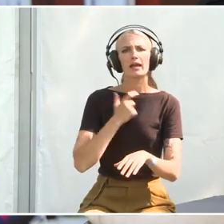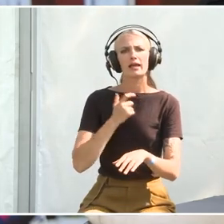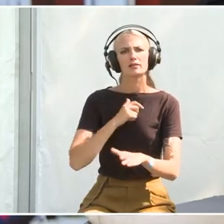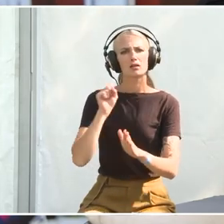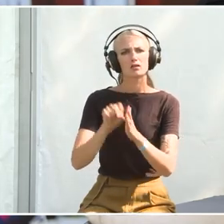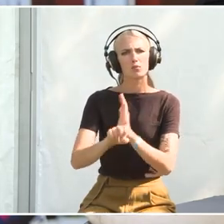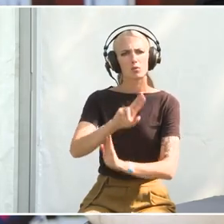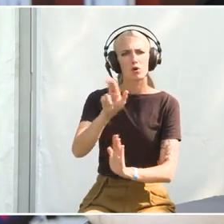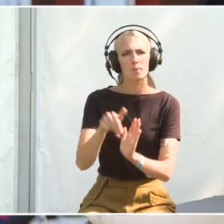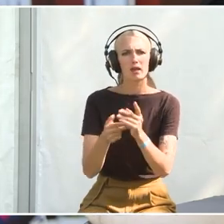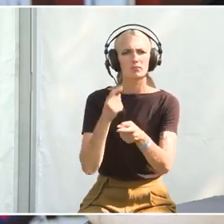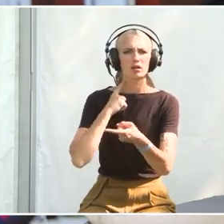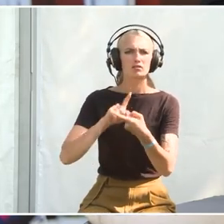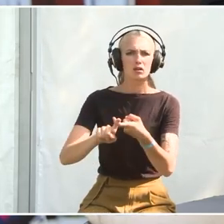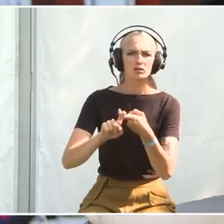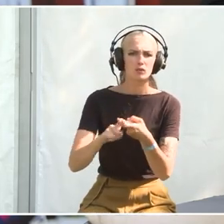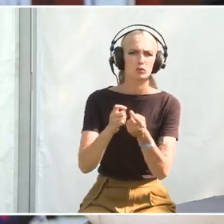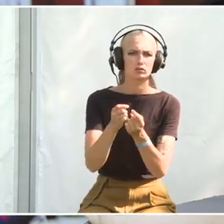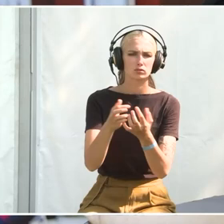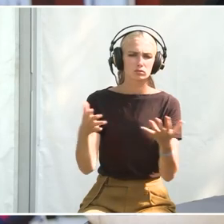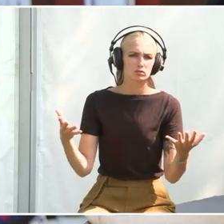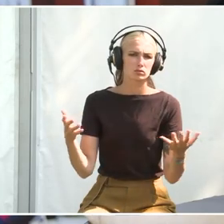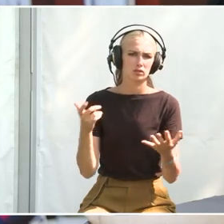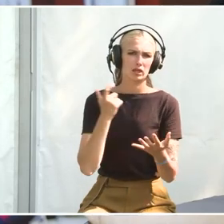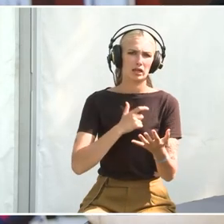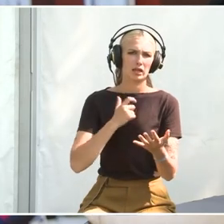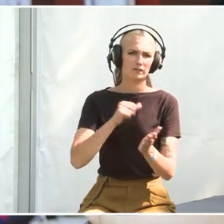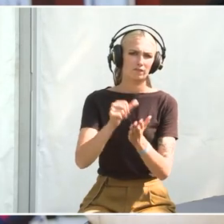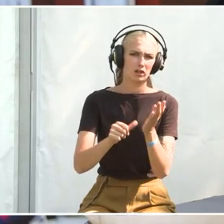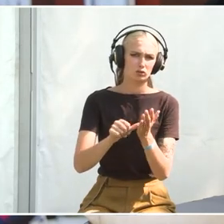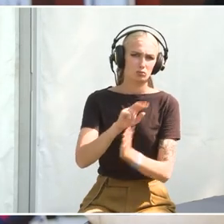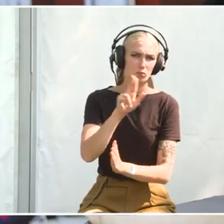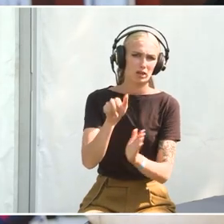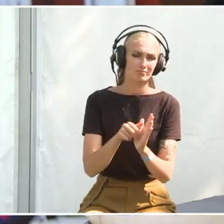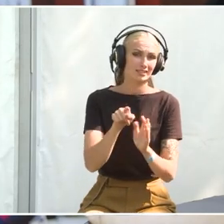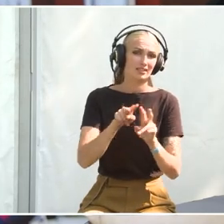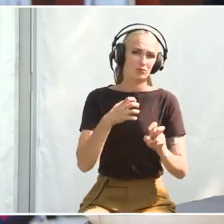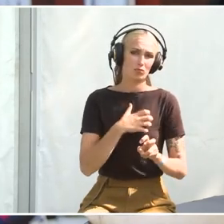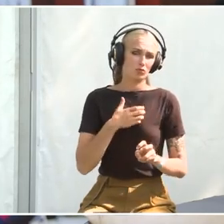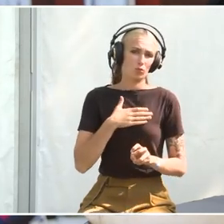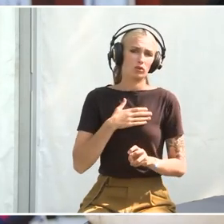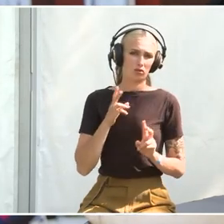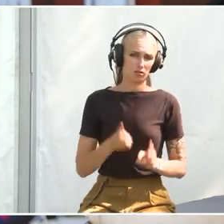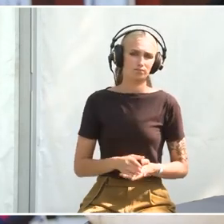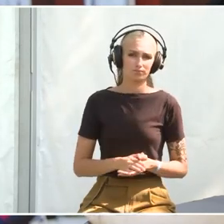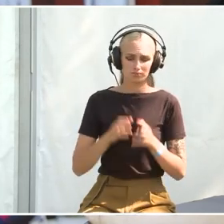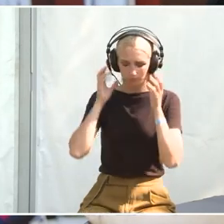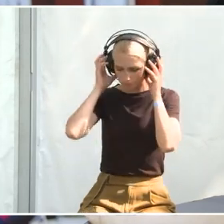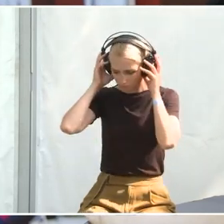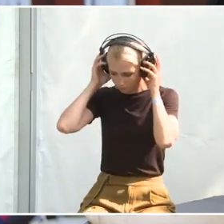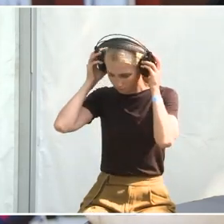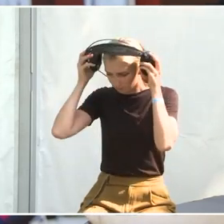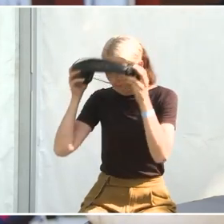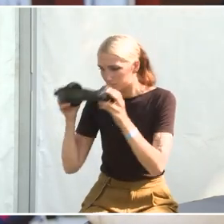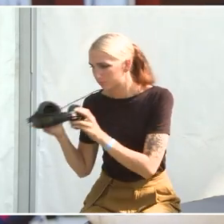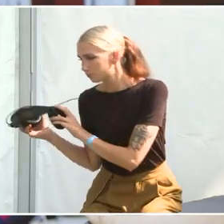self-harm, addictive behaviors. So the topic is very important for me as well. Thank you also